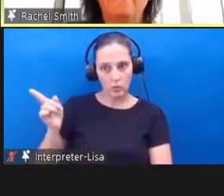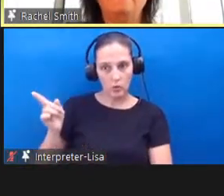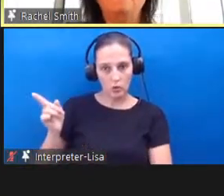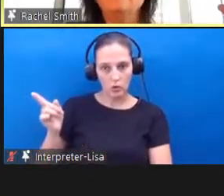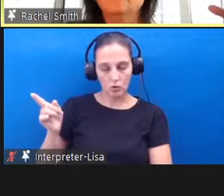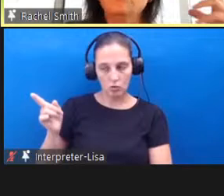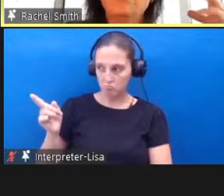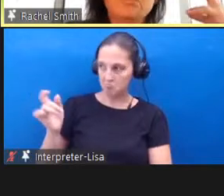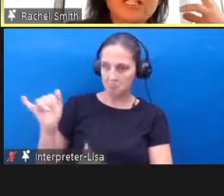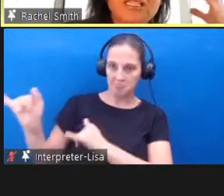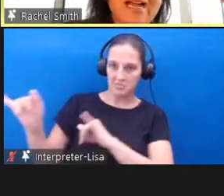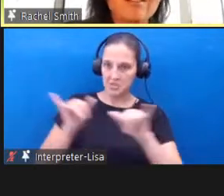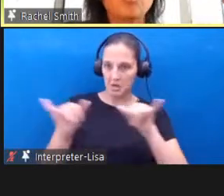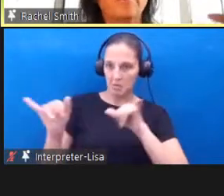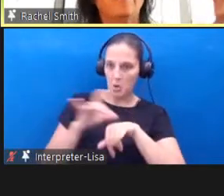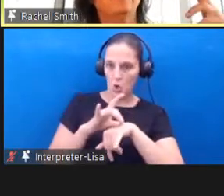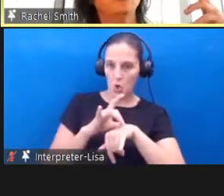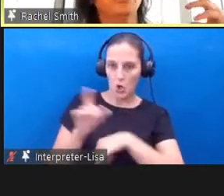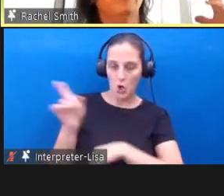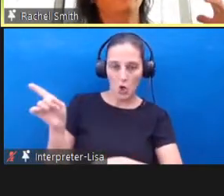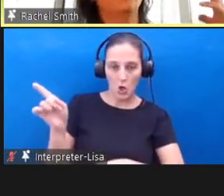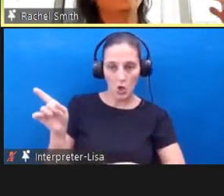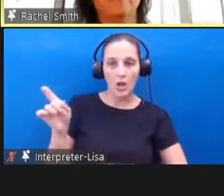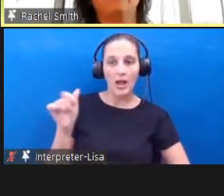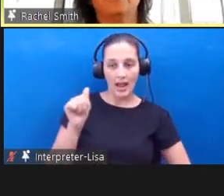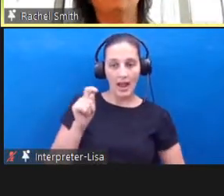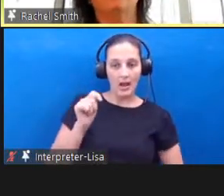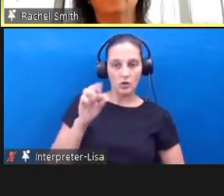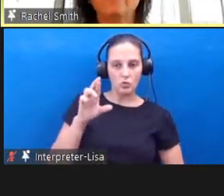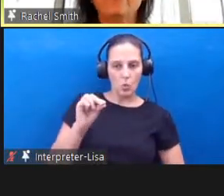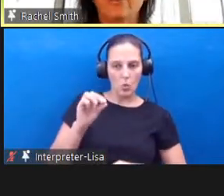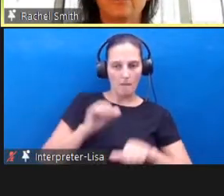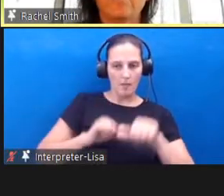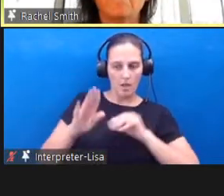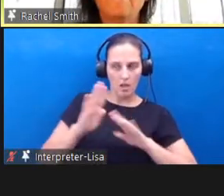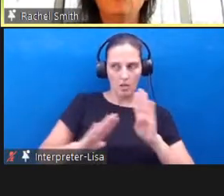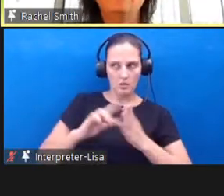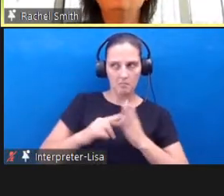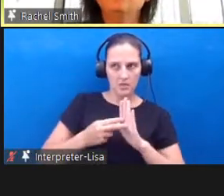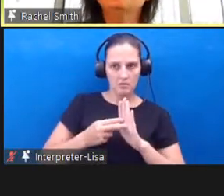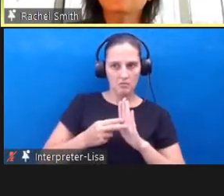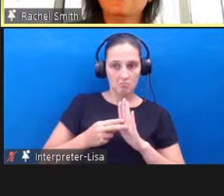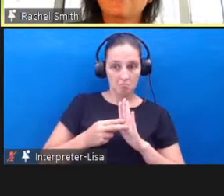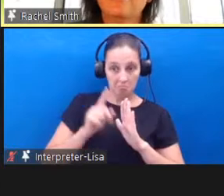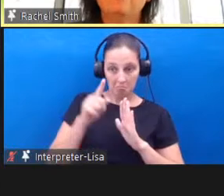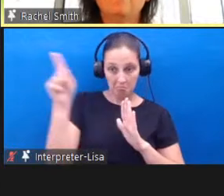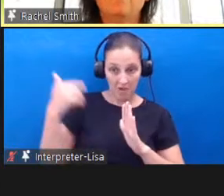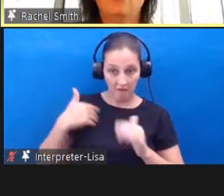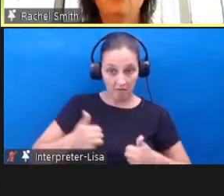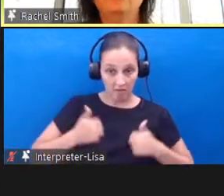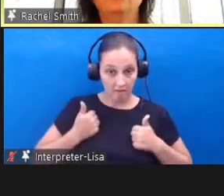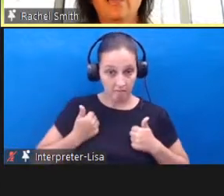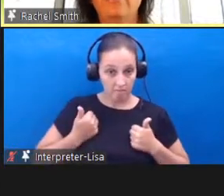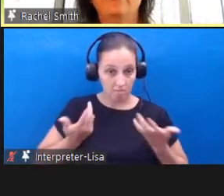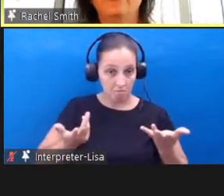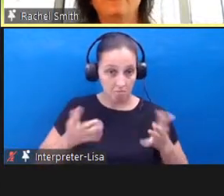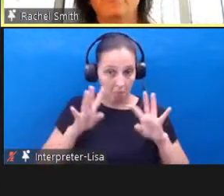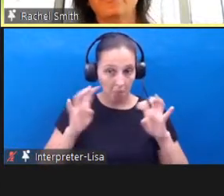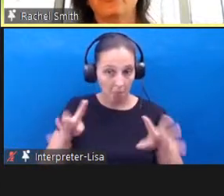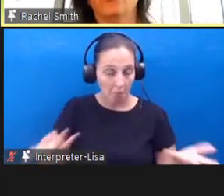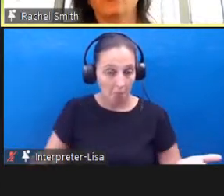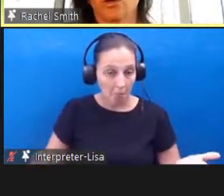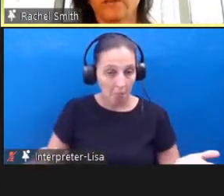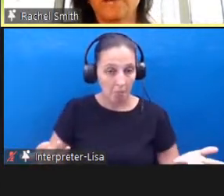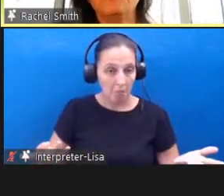planet. And this brings in astrobiology of what does that mean for life out there? We have no sign of life